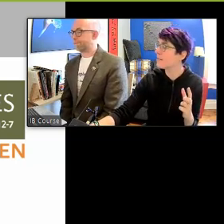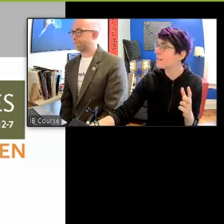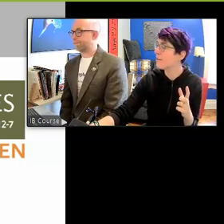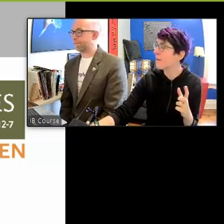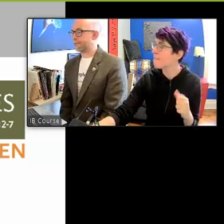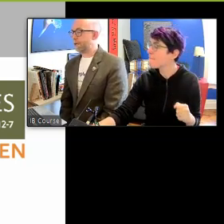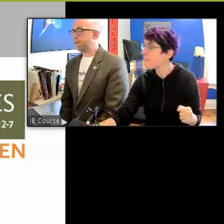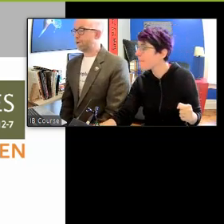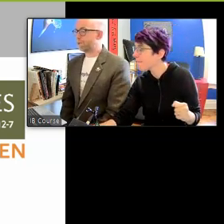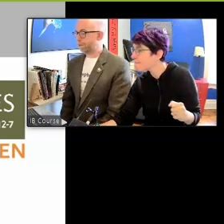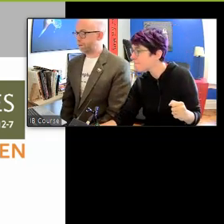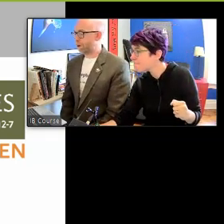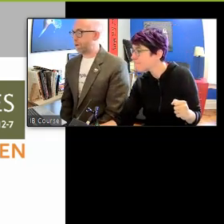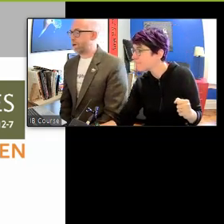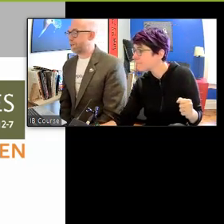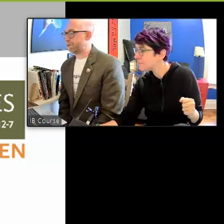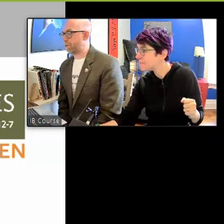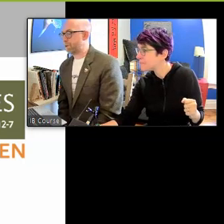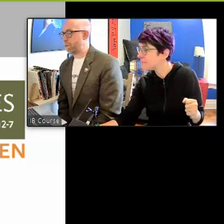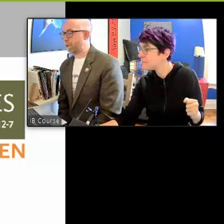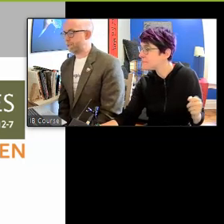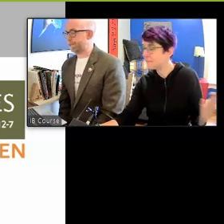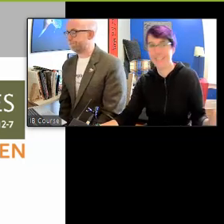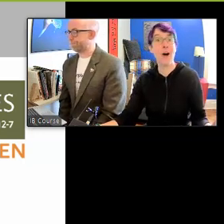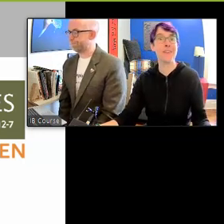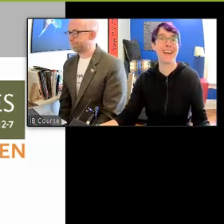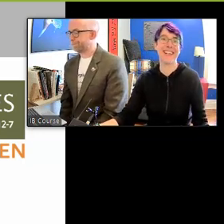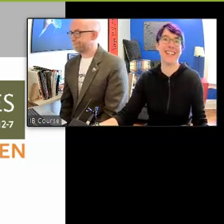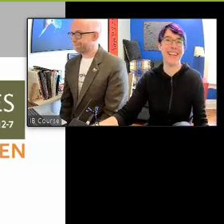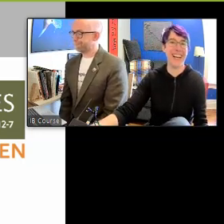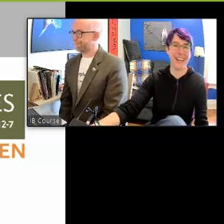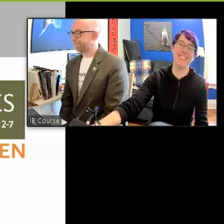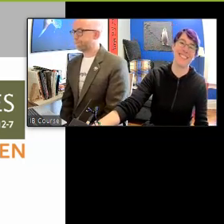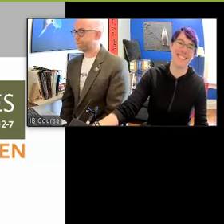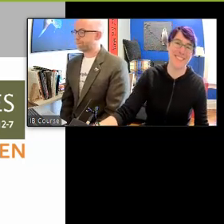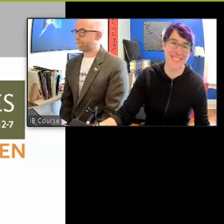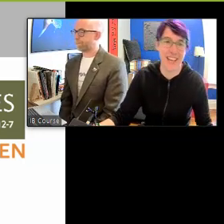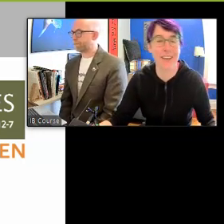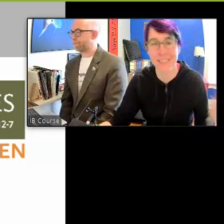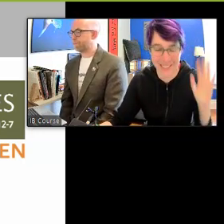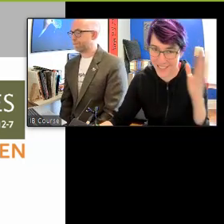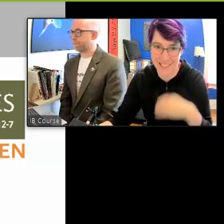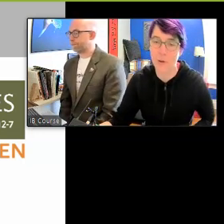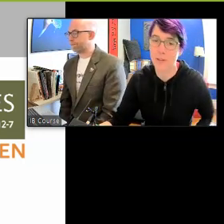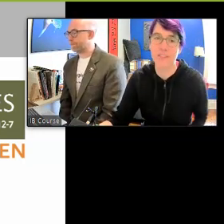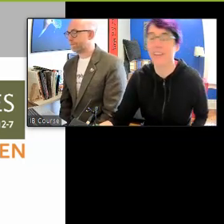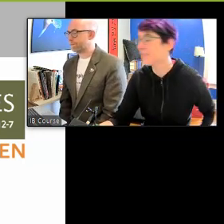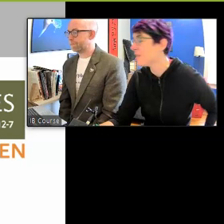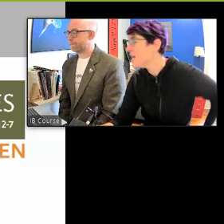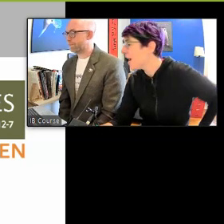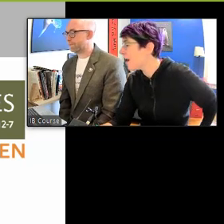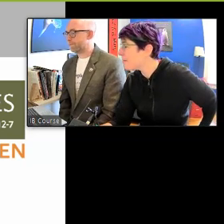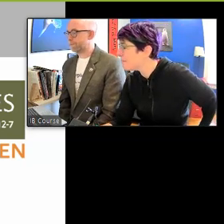questions? Mostly the what about questions are so far about Walt Disney. Oh, yay. Walt Disney was, yeah, it's a whole other